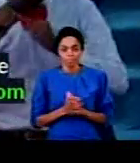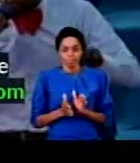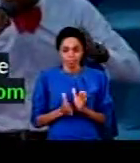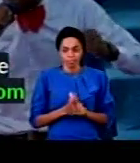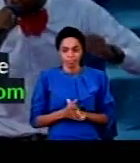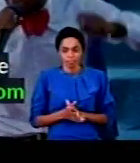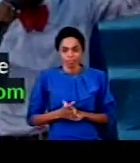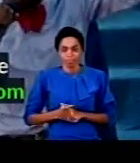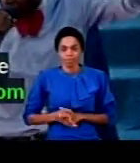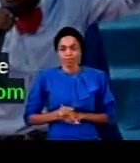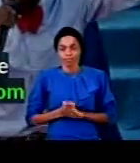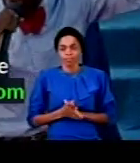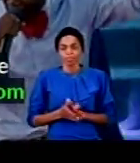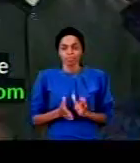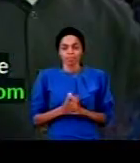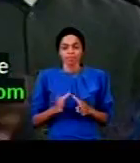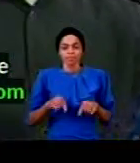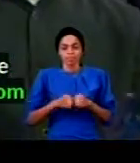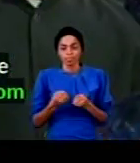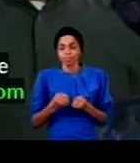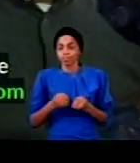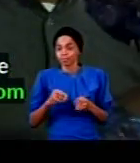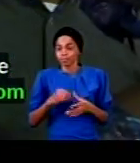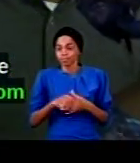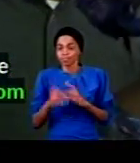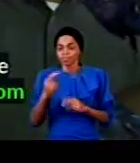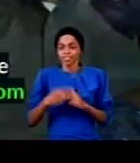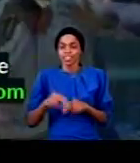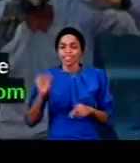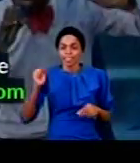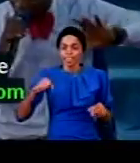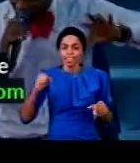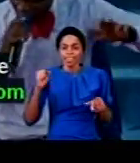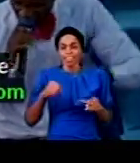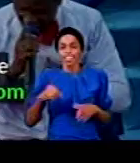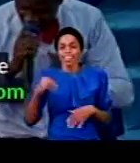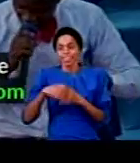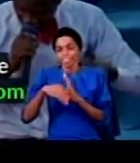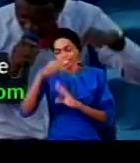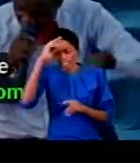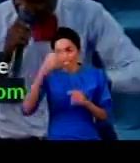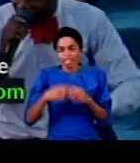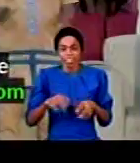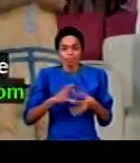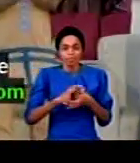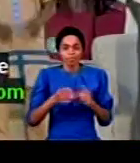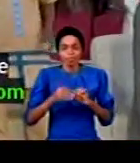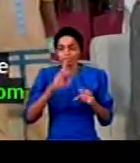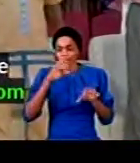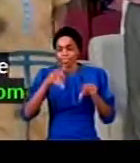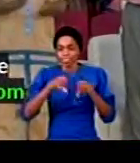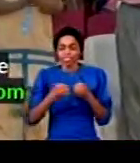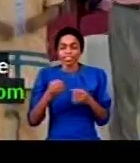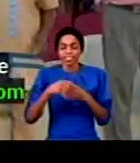hallelujah, hallelujah, hallelujah, hallelujah, hallelujah, hallelujah, hallelujah, hallelujah, hallelujah, hallelujah, hallelujah, hallelujah, hallelujah, hallelujah,